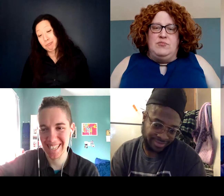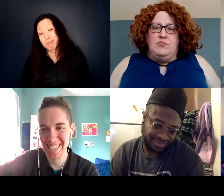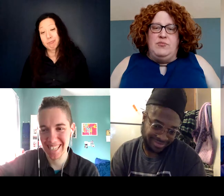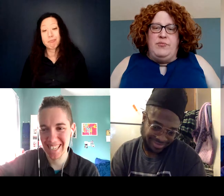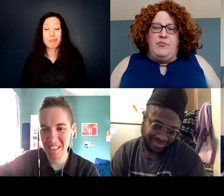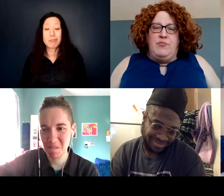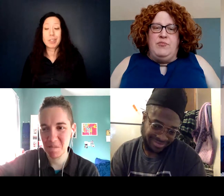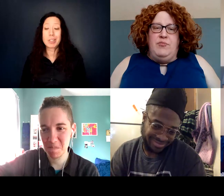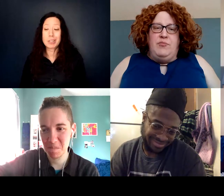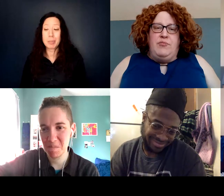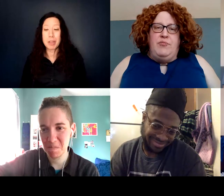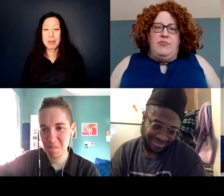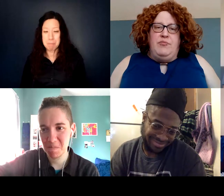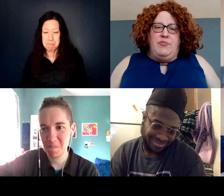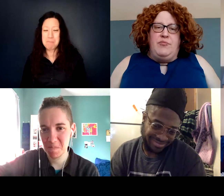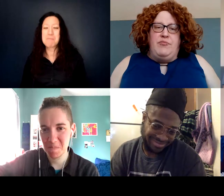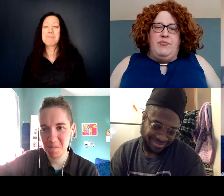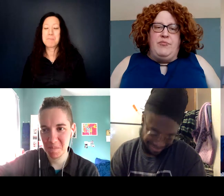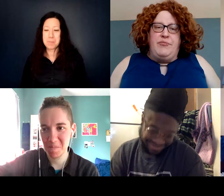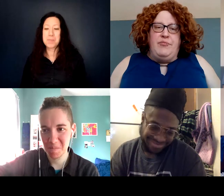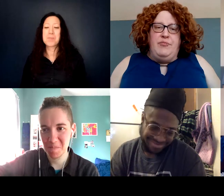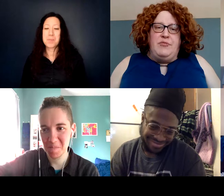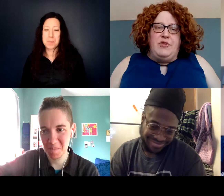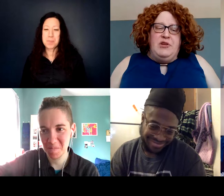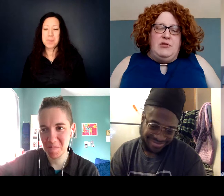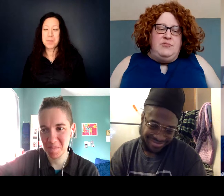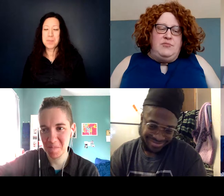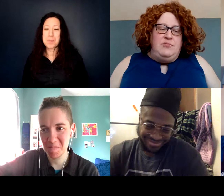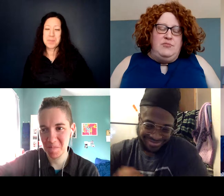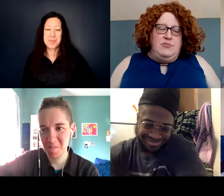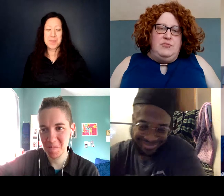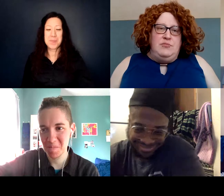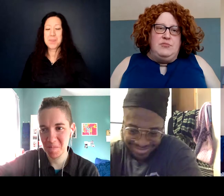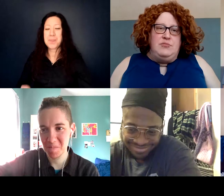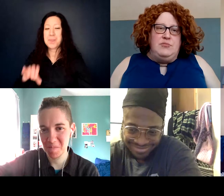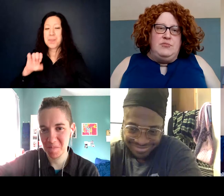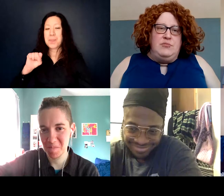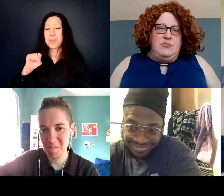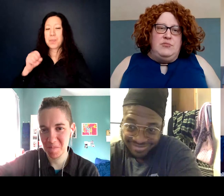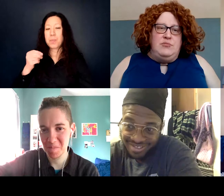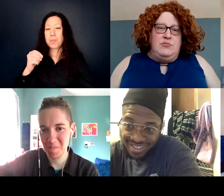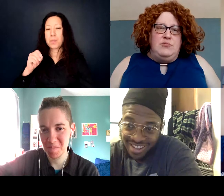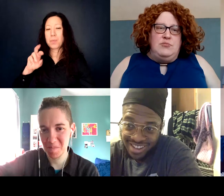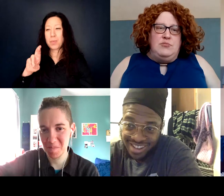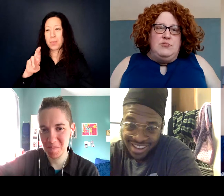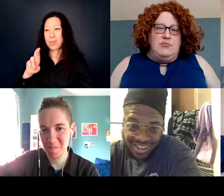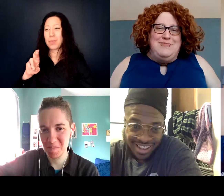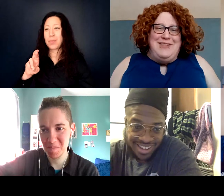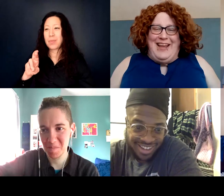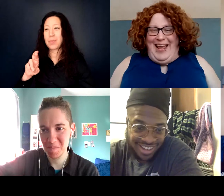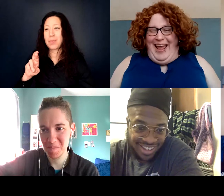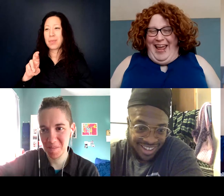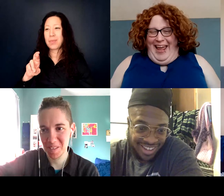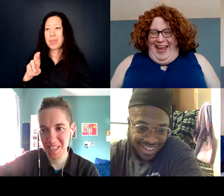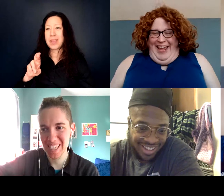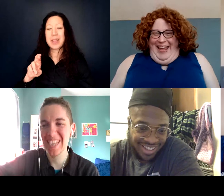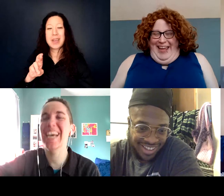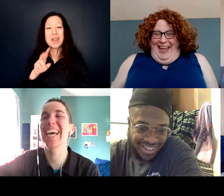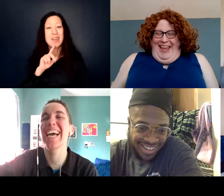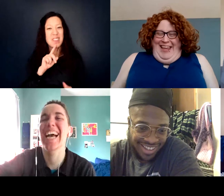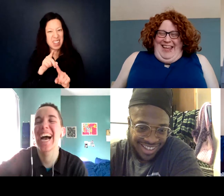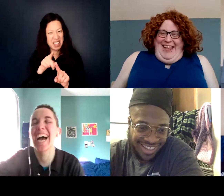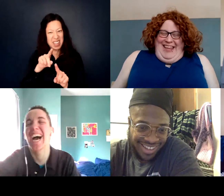So that's my thought. This is Shore. Don't you love how Hunta said that way more diplomatically